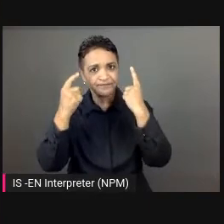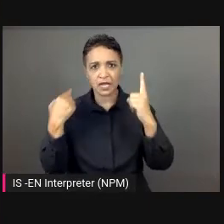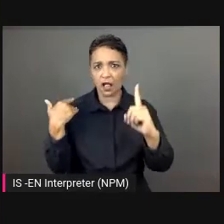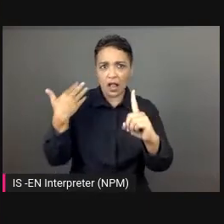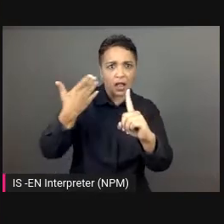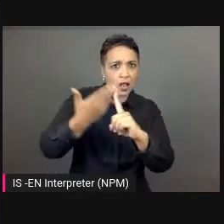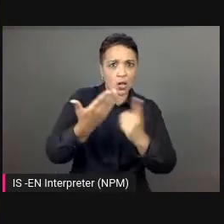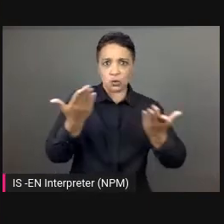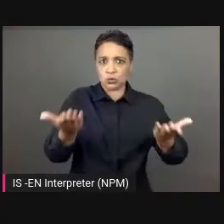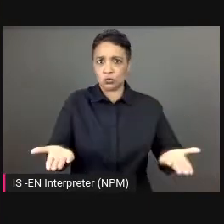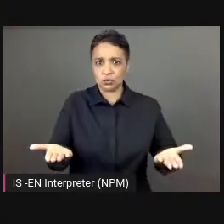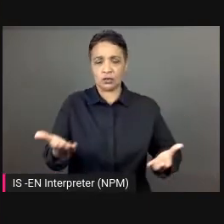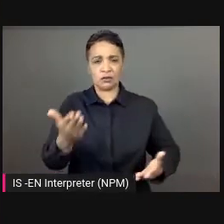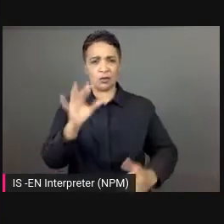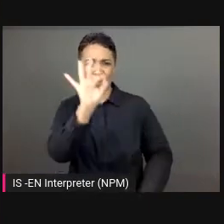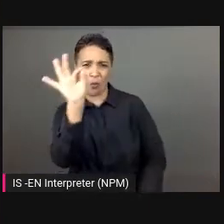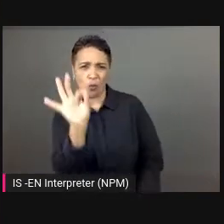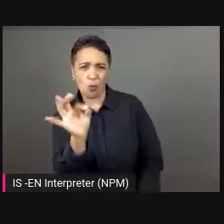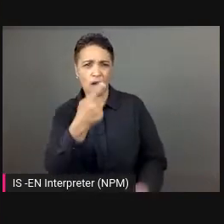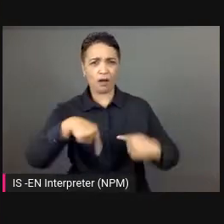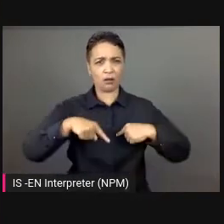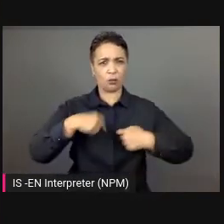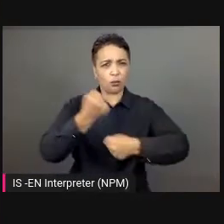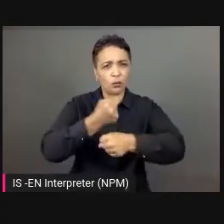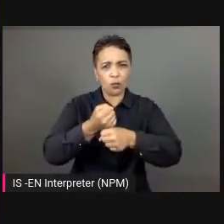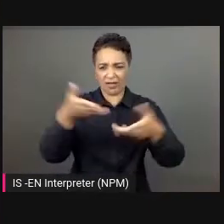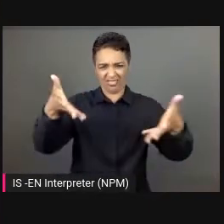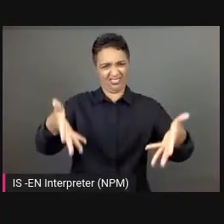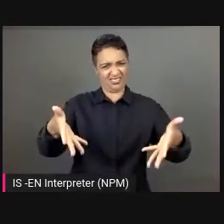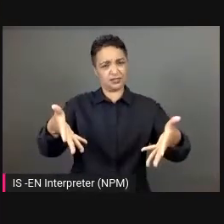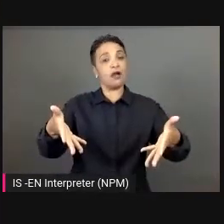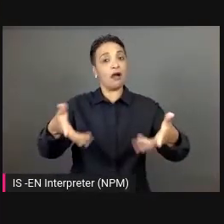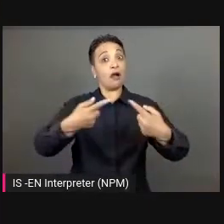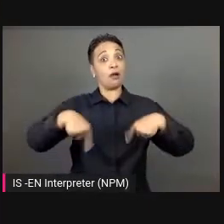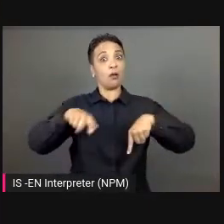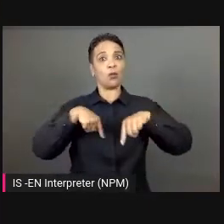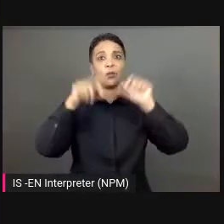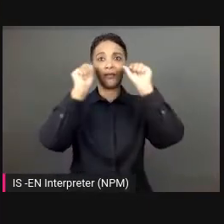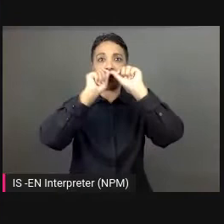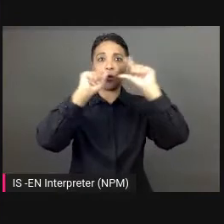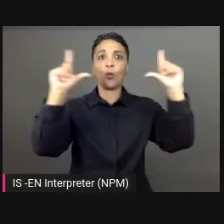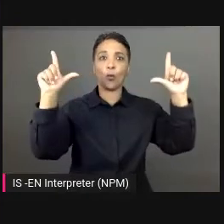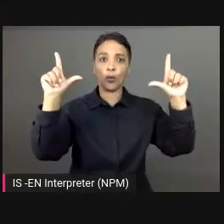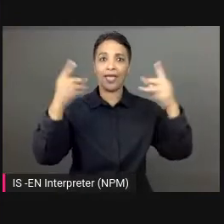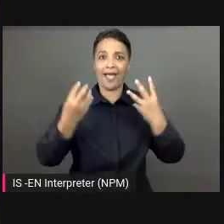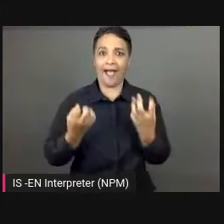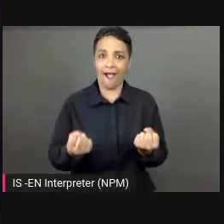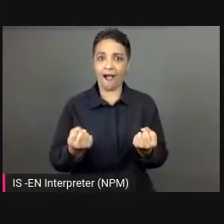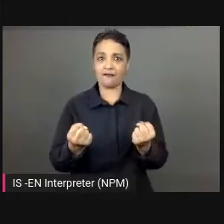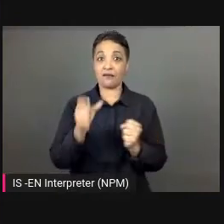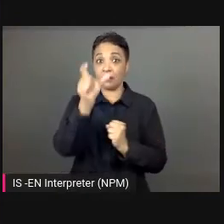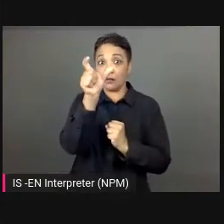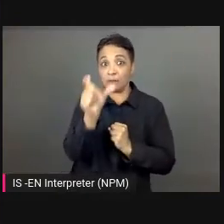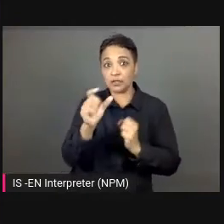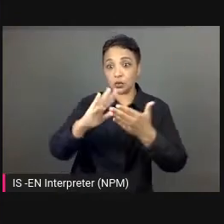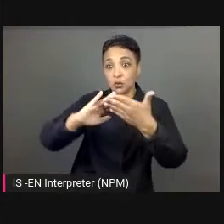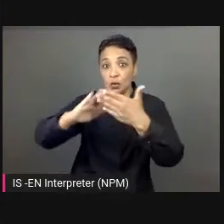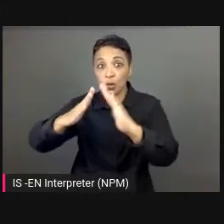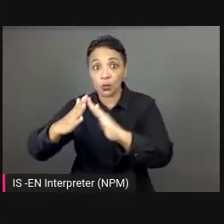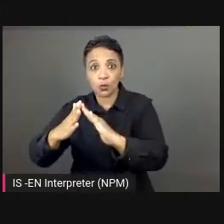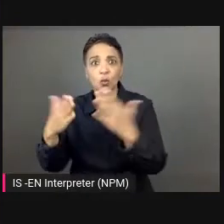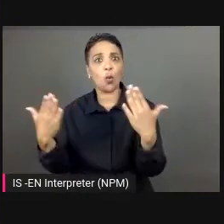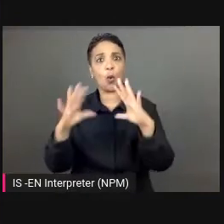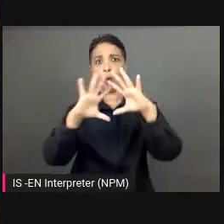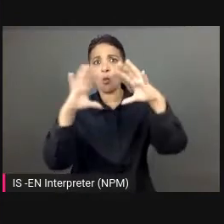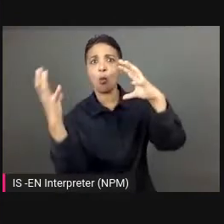is our empathy, our compassion, our love and understanding that there is someone in our community or somewhere on the other side